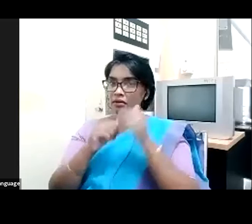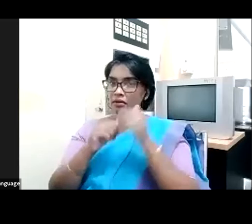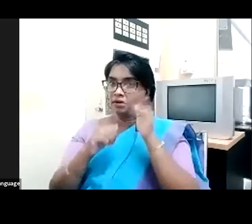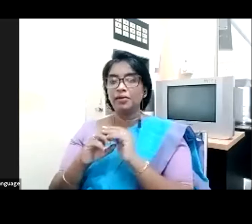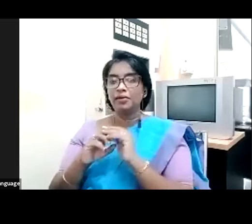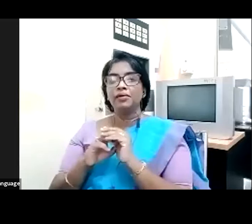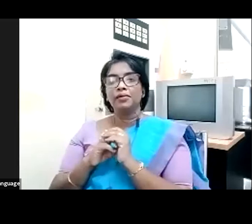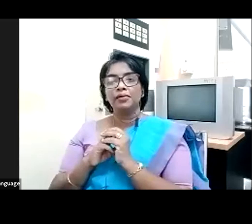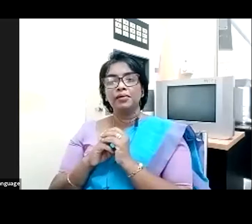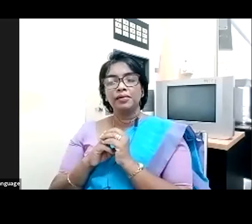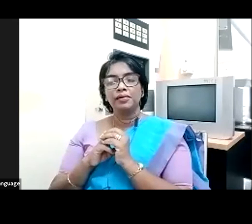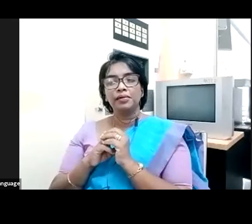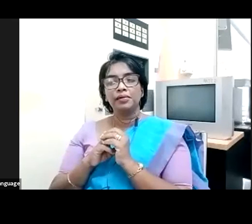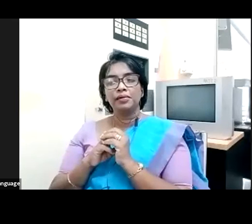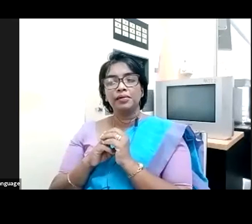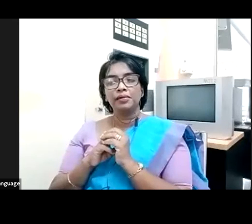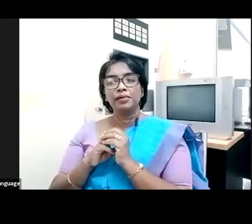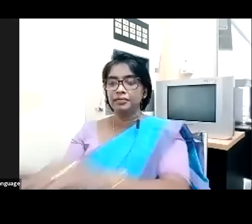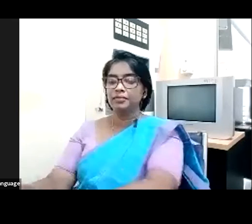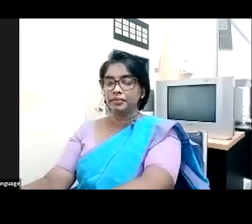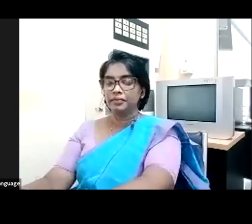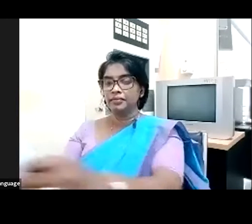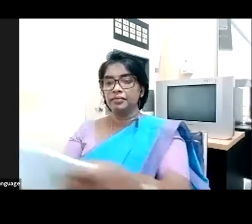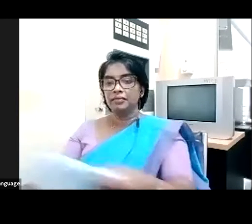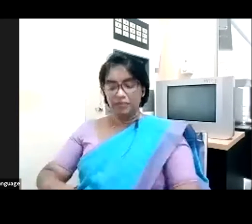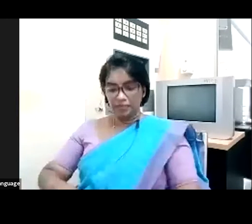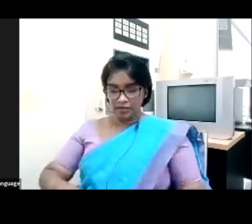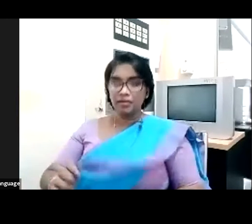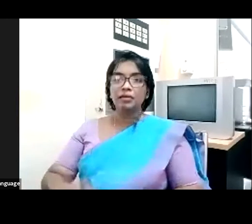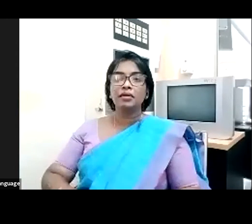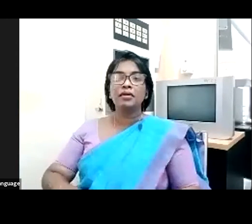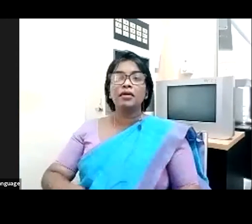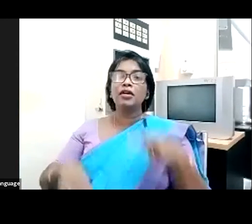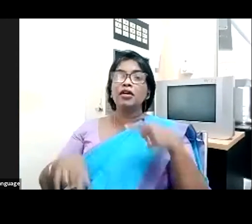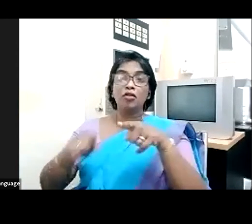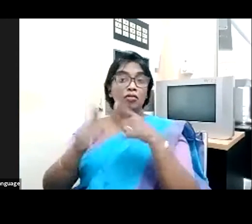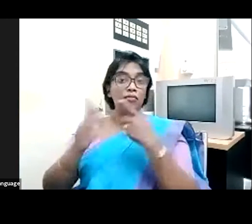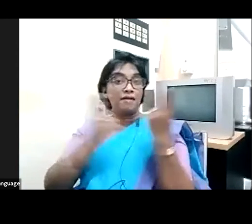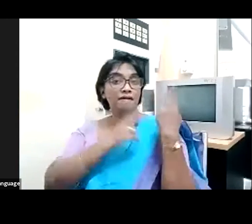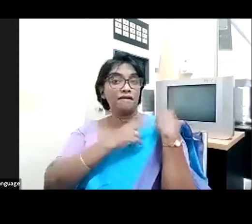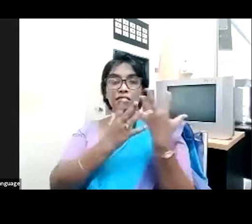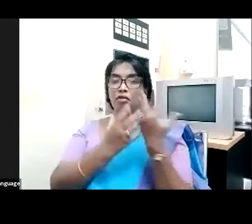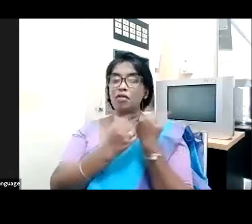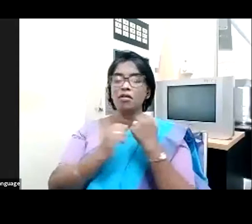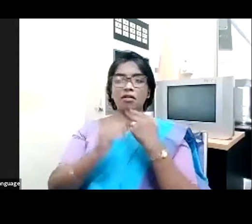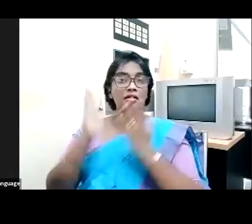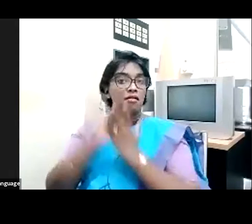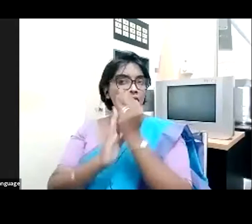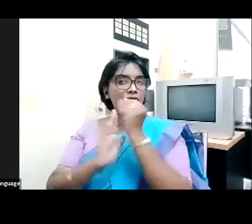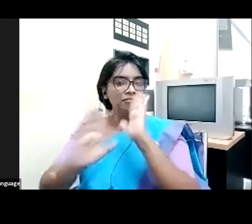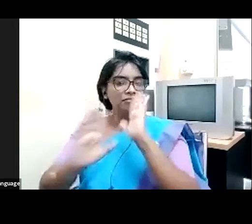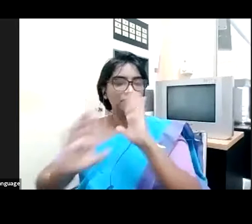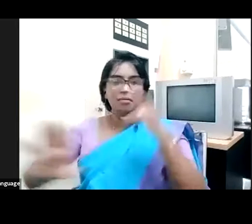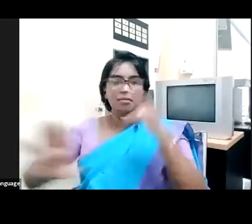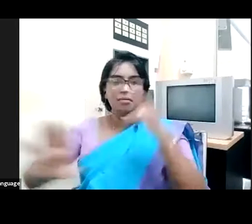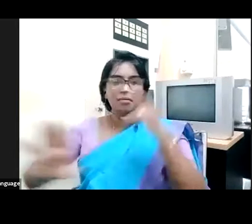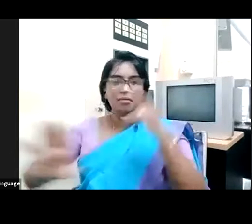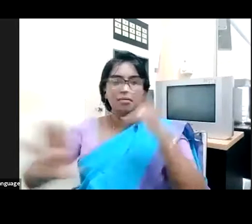taking ownership, setting goals, driving towards those goals. And the last area is digital. Digital is something that you